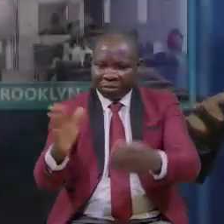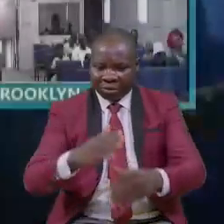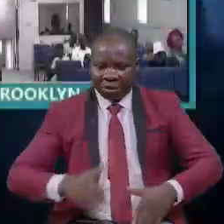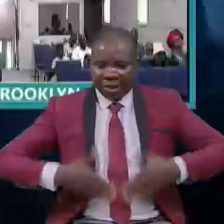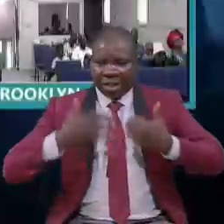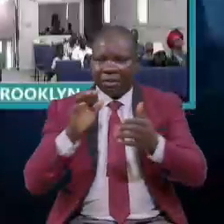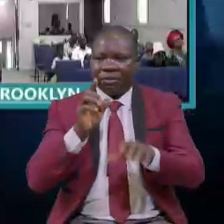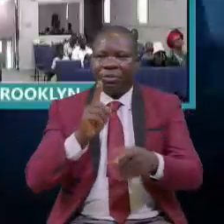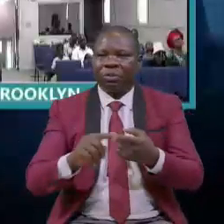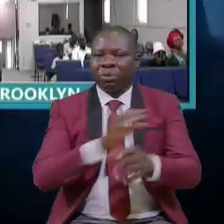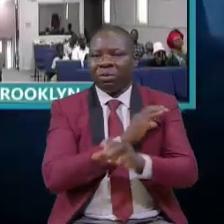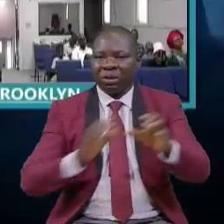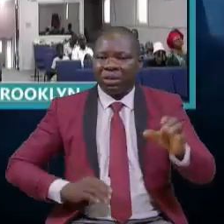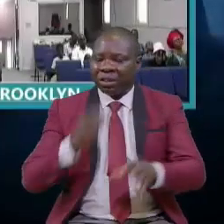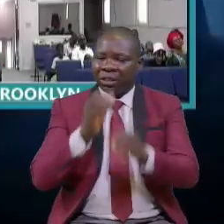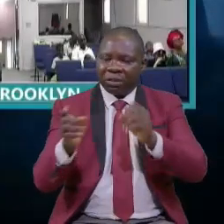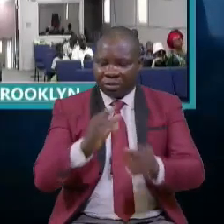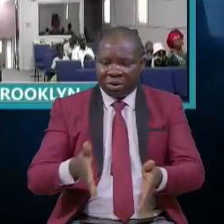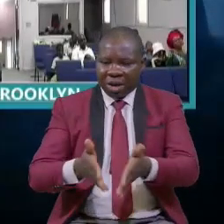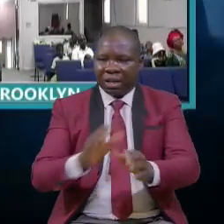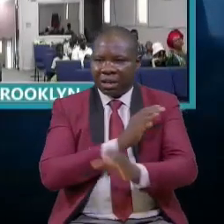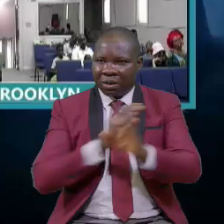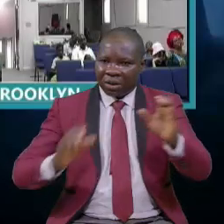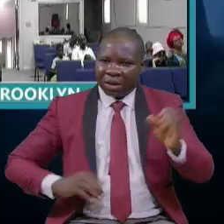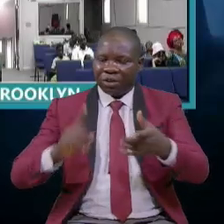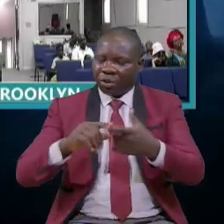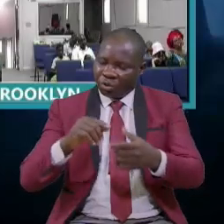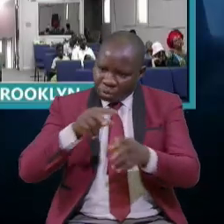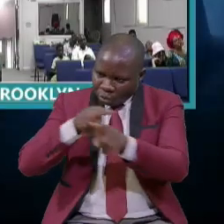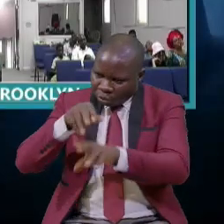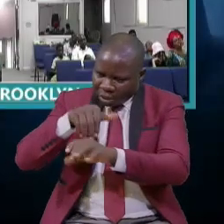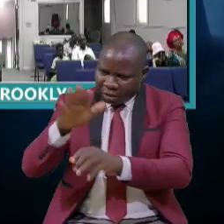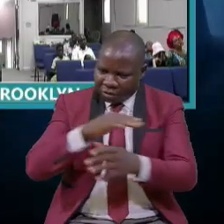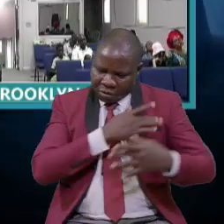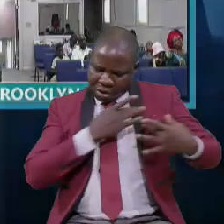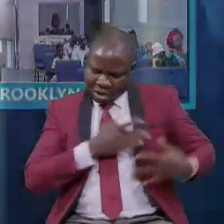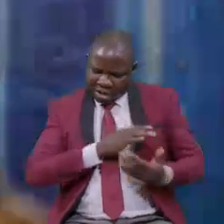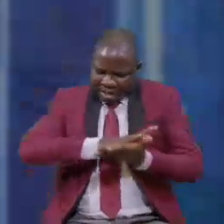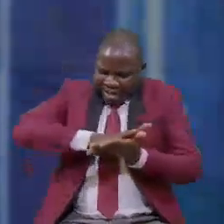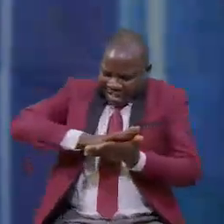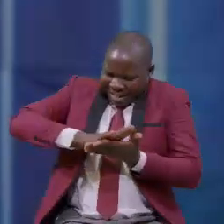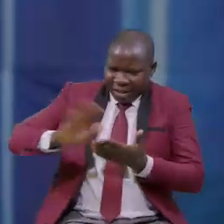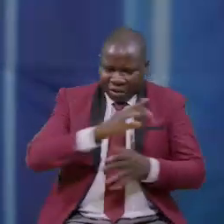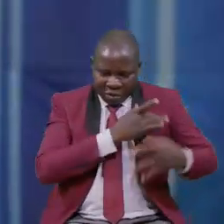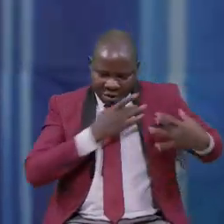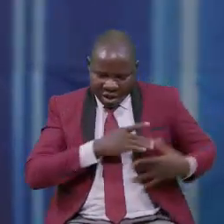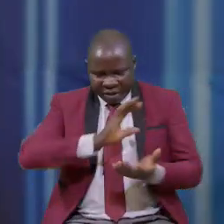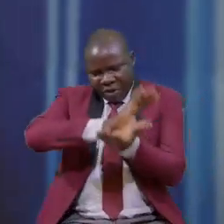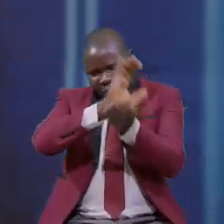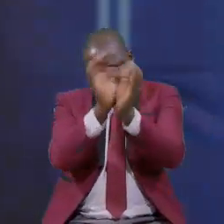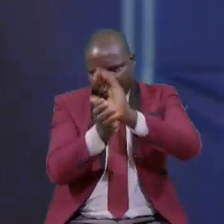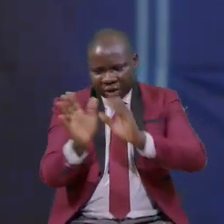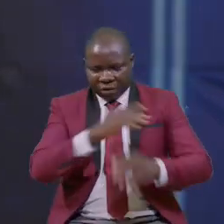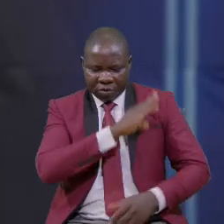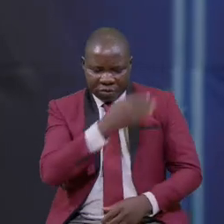allow him to look at your heart, cleanse your heart, convert your soul, and now you're